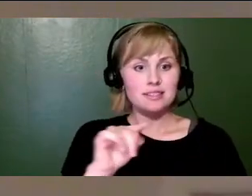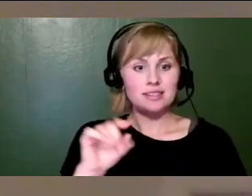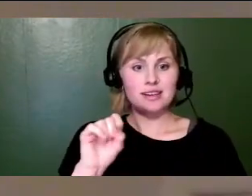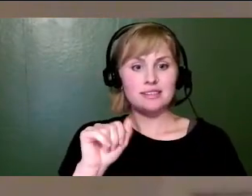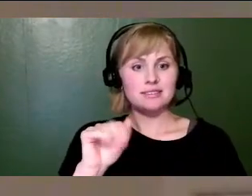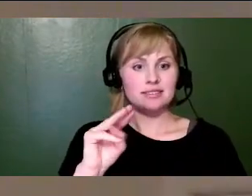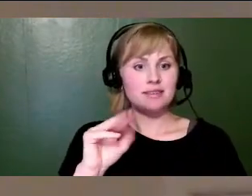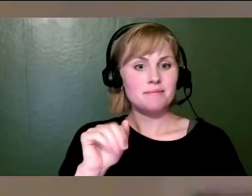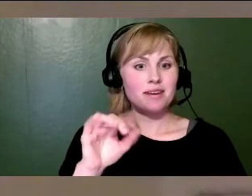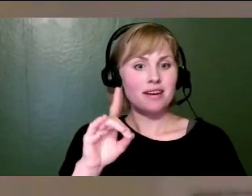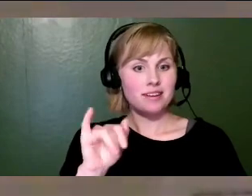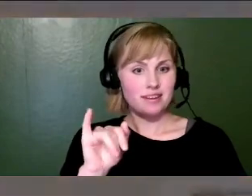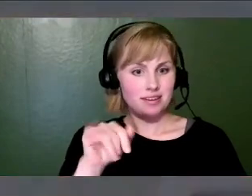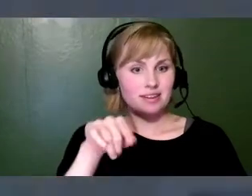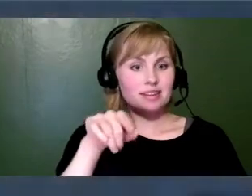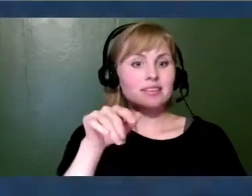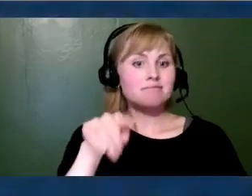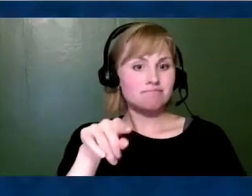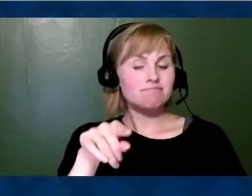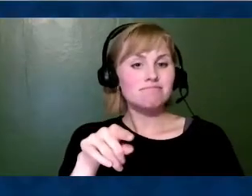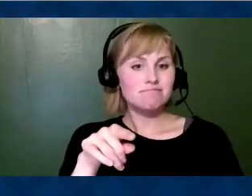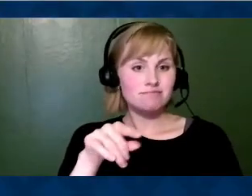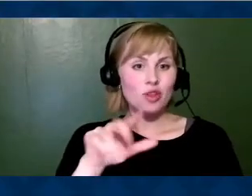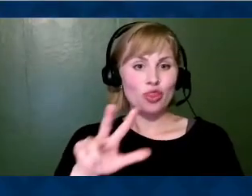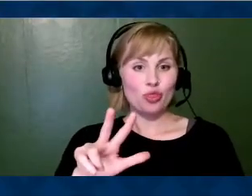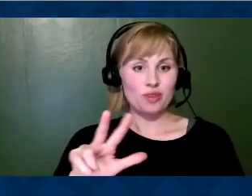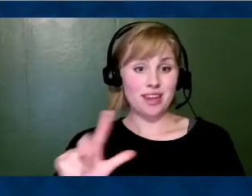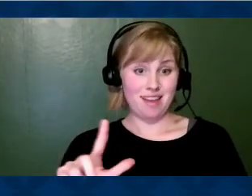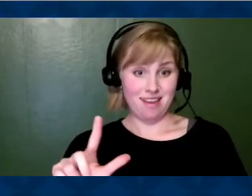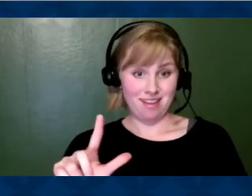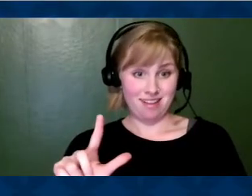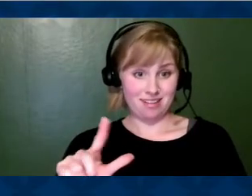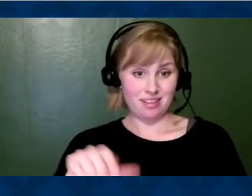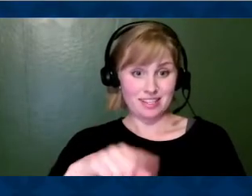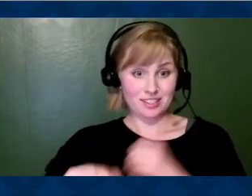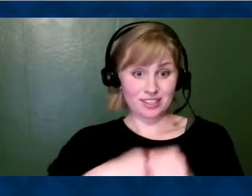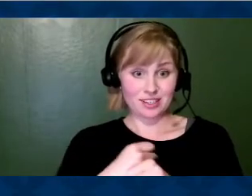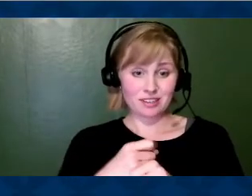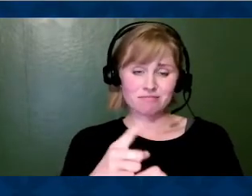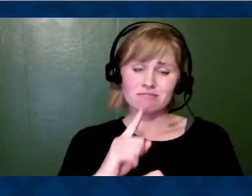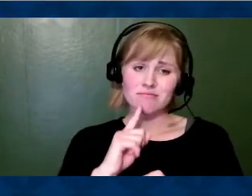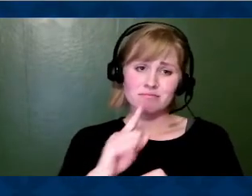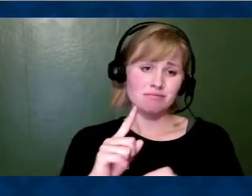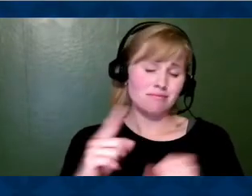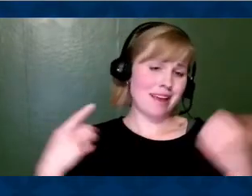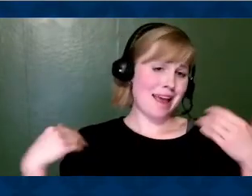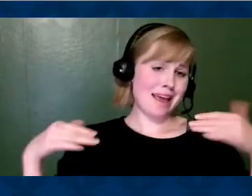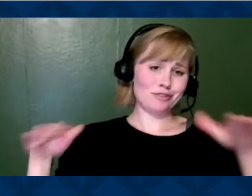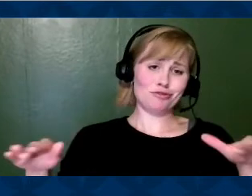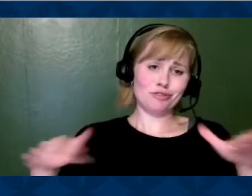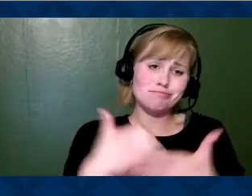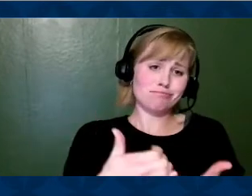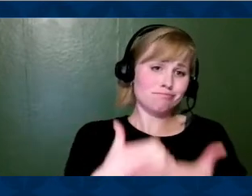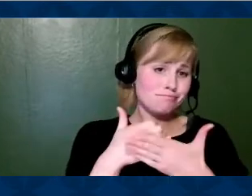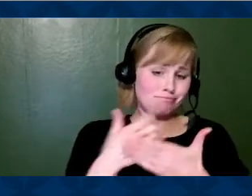an angel to many of us in the lower years. She's always ready to lend a hand or offer some key advice. You're up next.